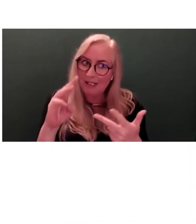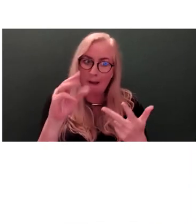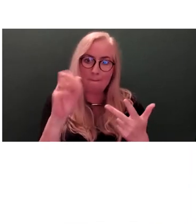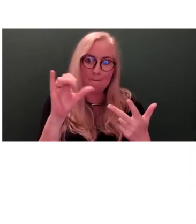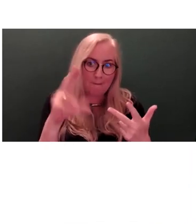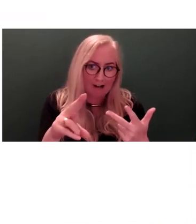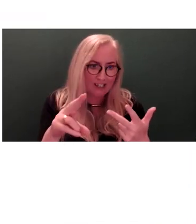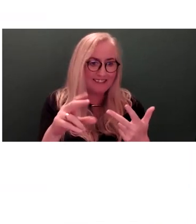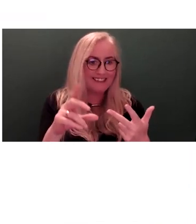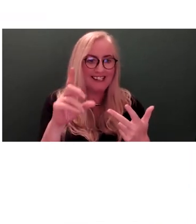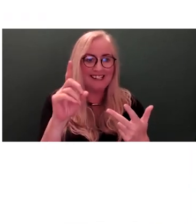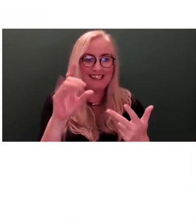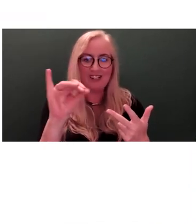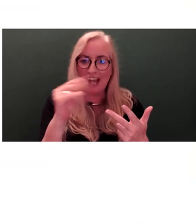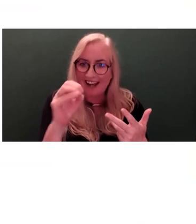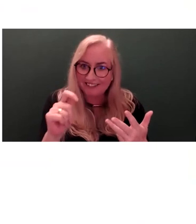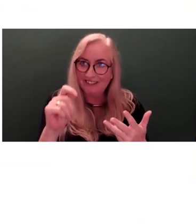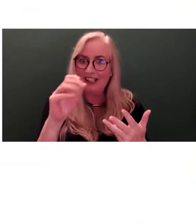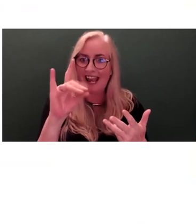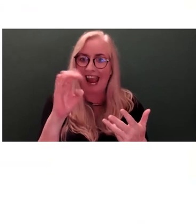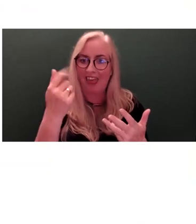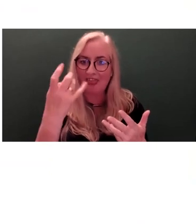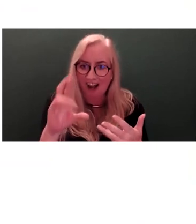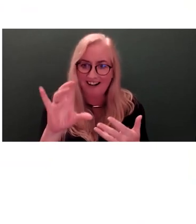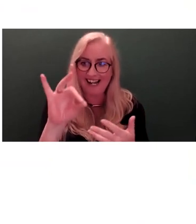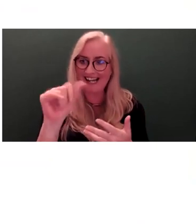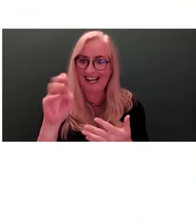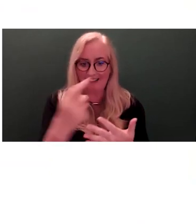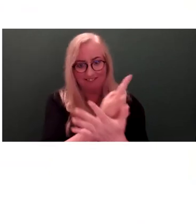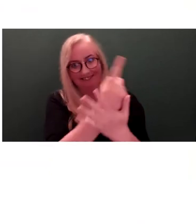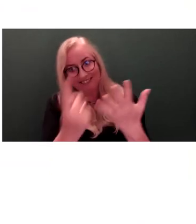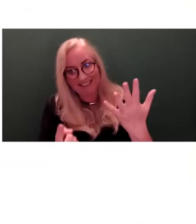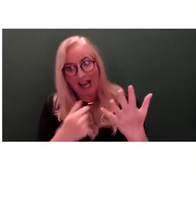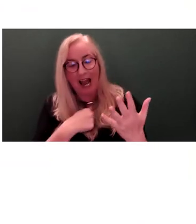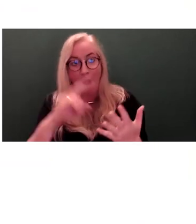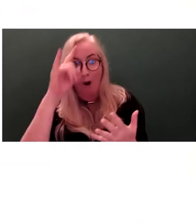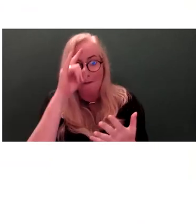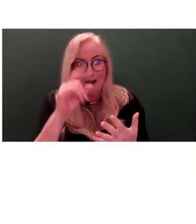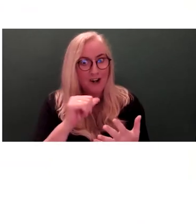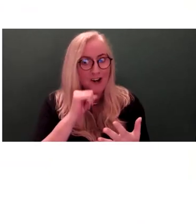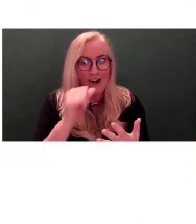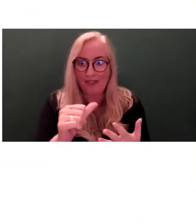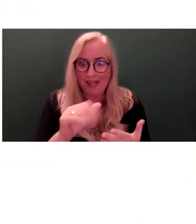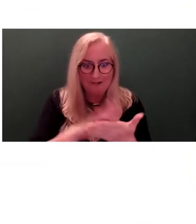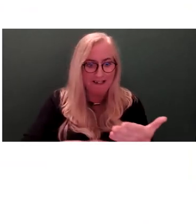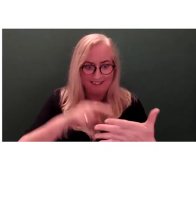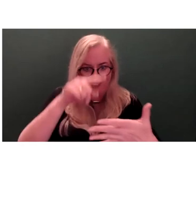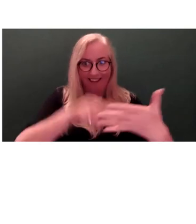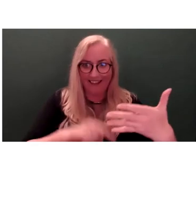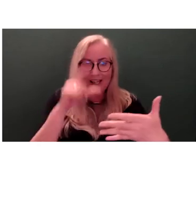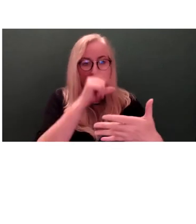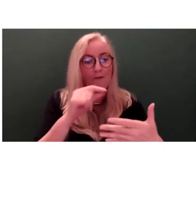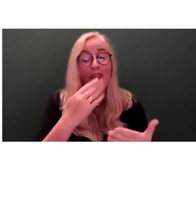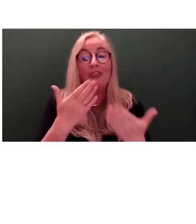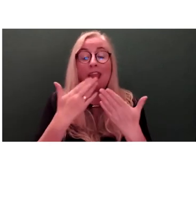Wilkinson, Downet O'Malley, Heather O'Leary and Kate Jennings. I hope I haven't left anyone out of that list, but thank you all again.